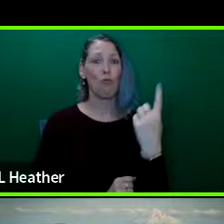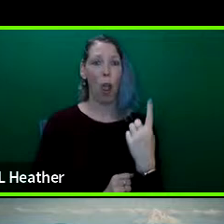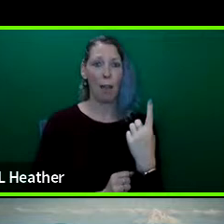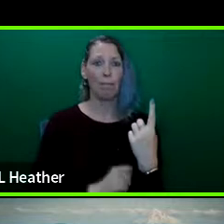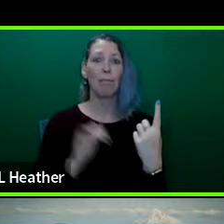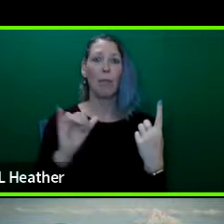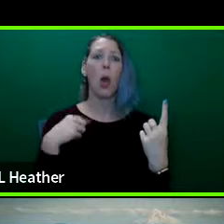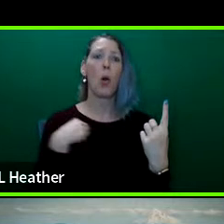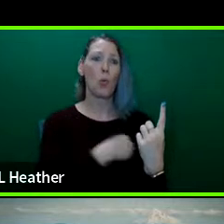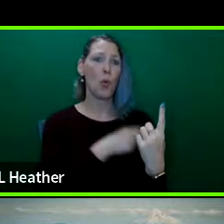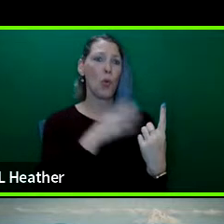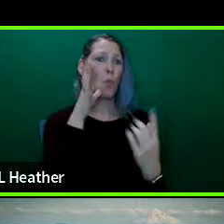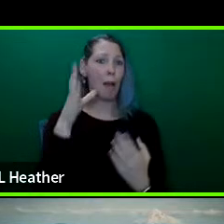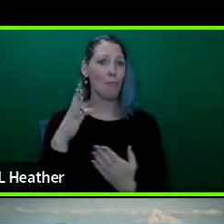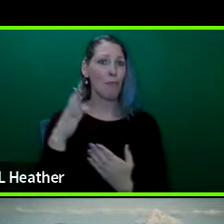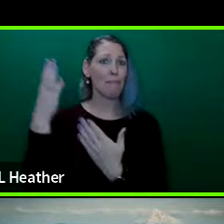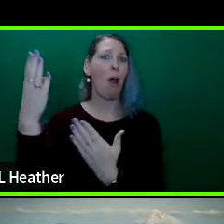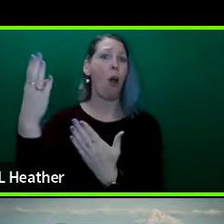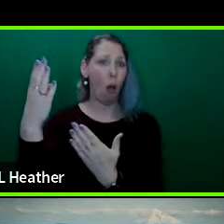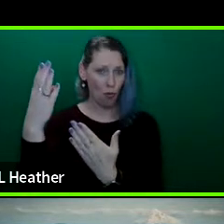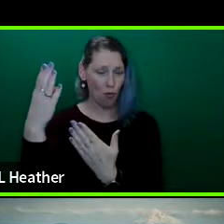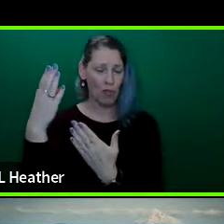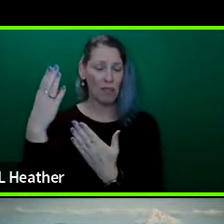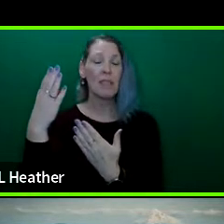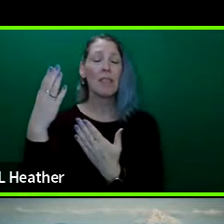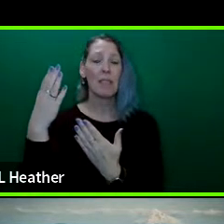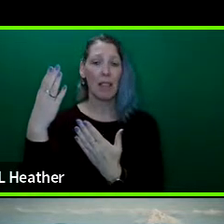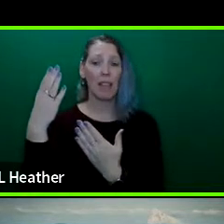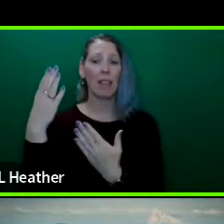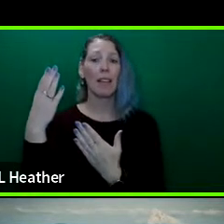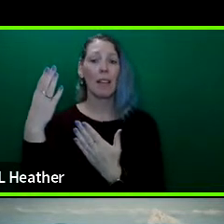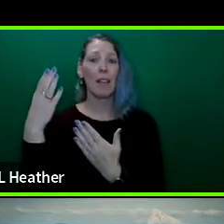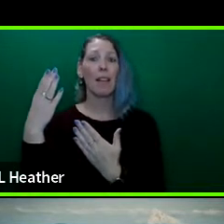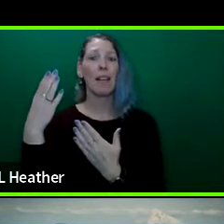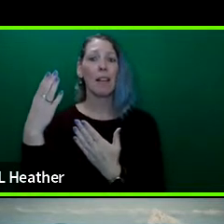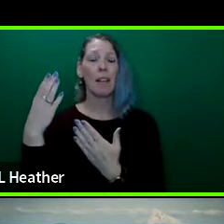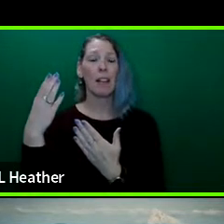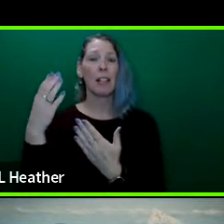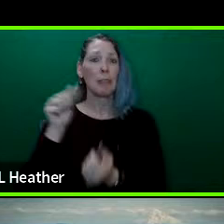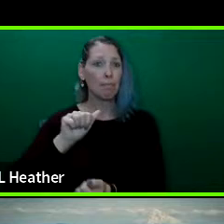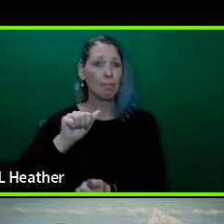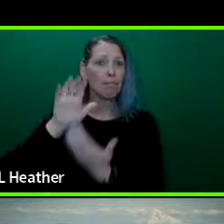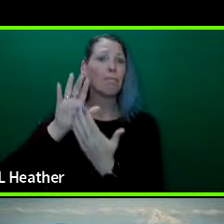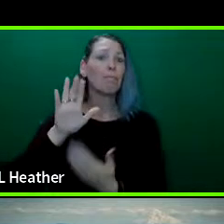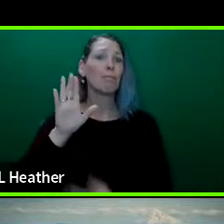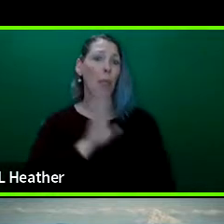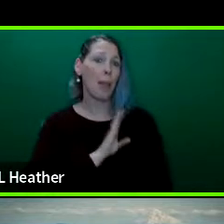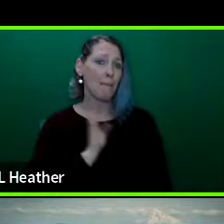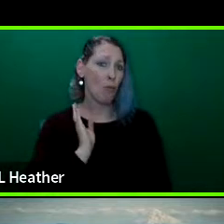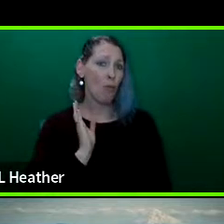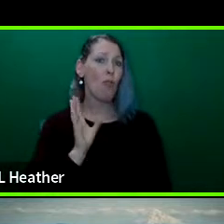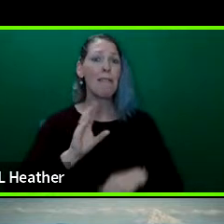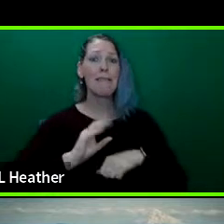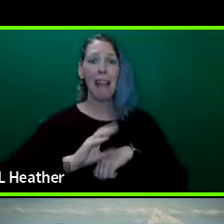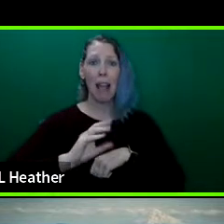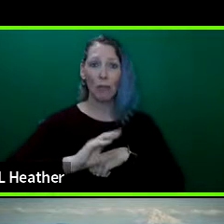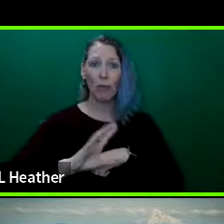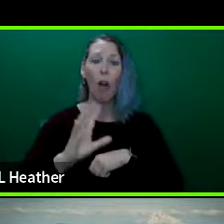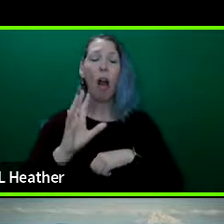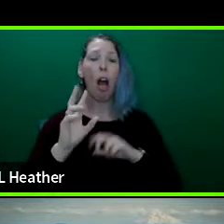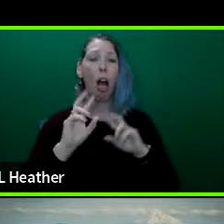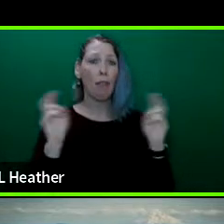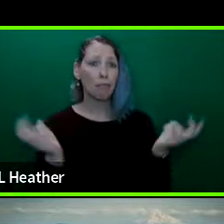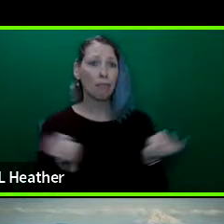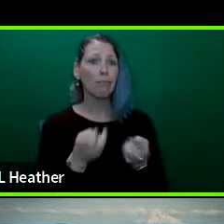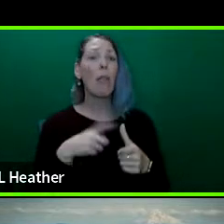we will propose to move into before boards and councils, and eventually move into